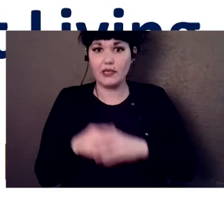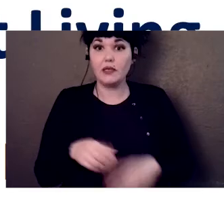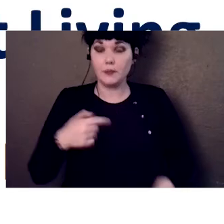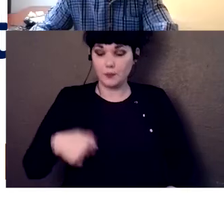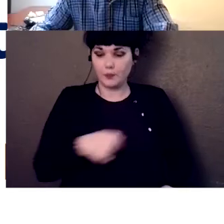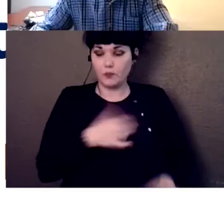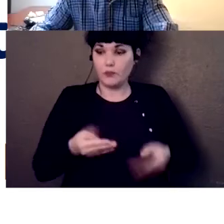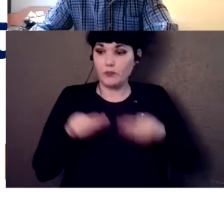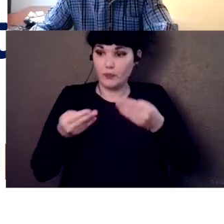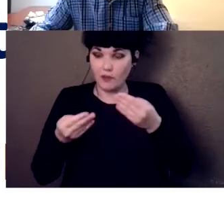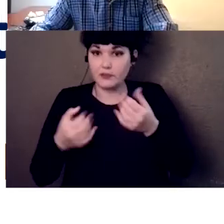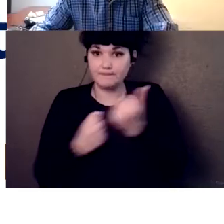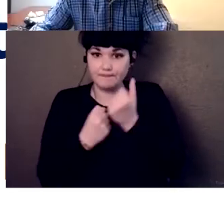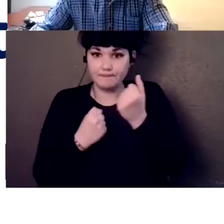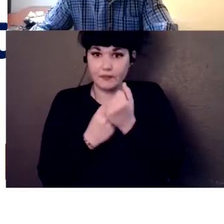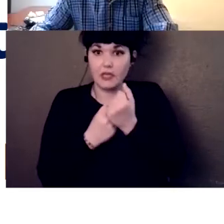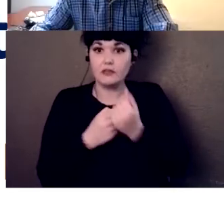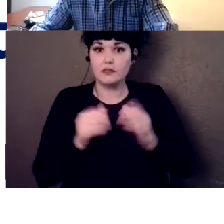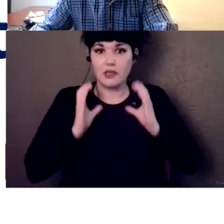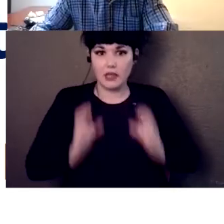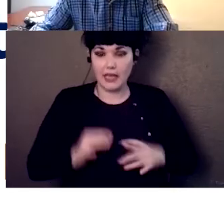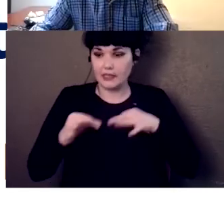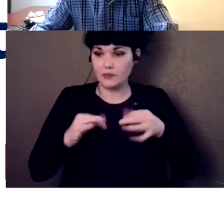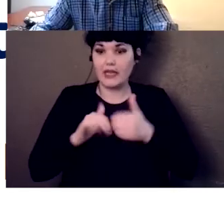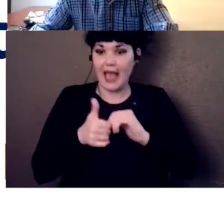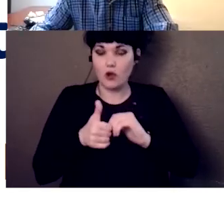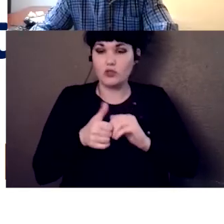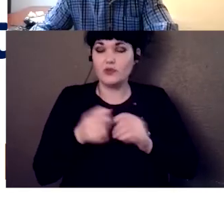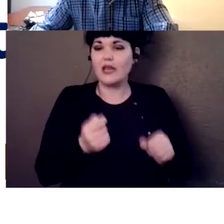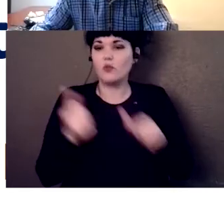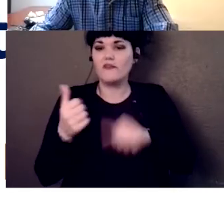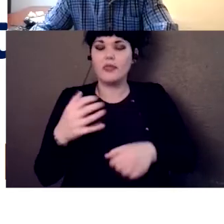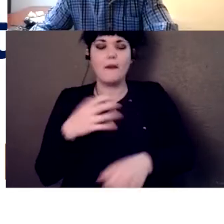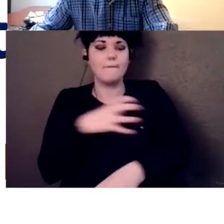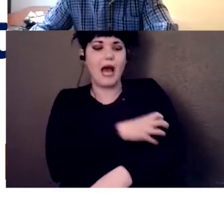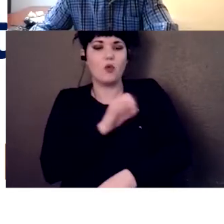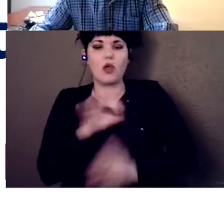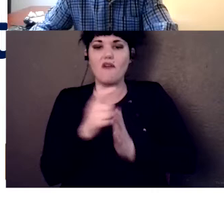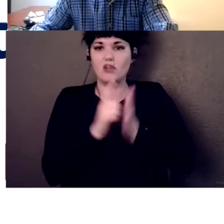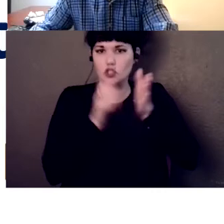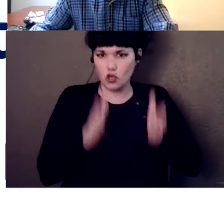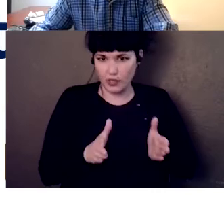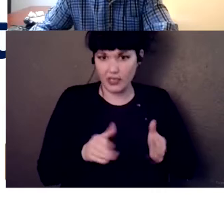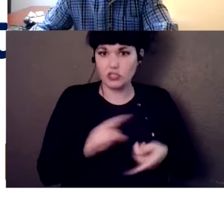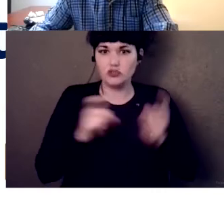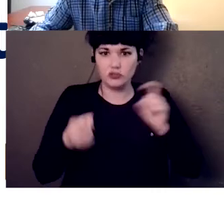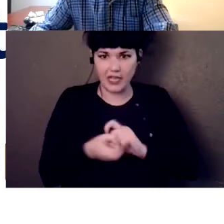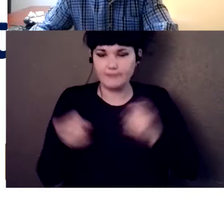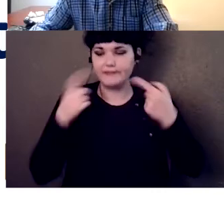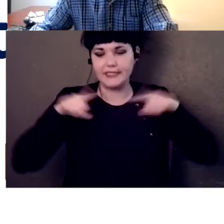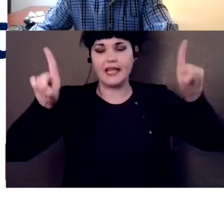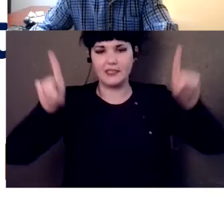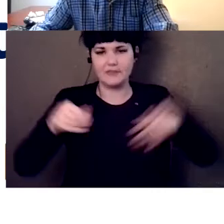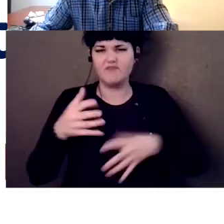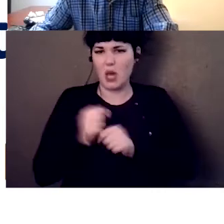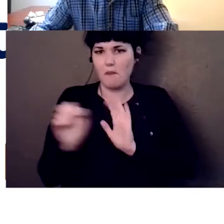guidance to the client regarding how to withdraw the power of attorney, and the client successfully did so. DRNY then worked with the local